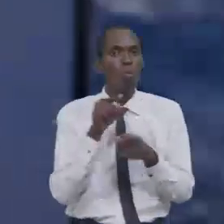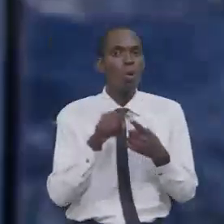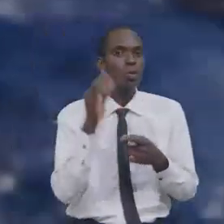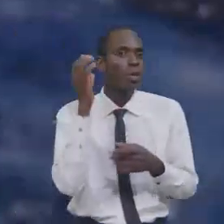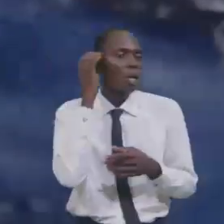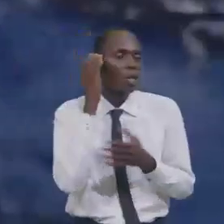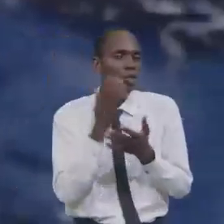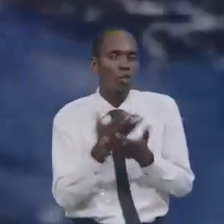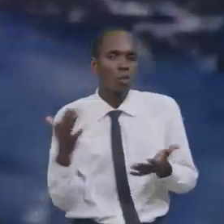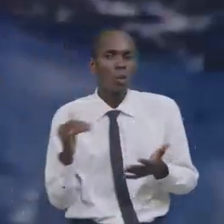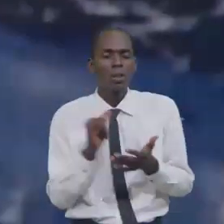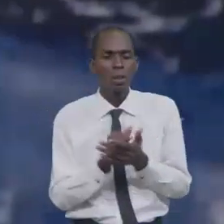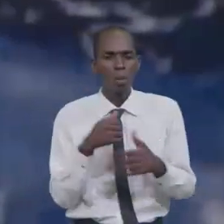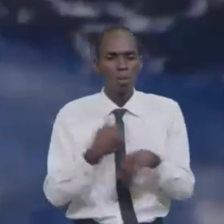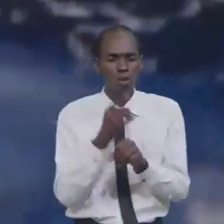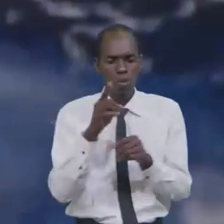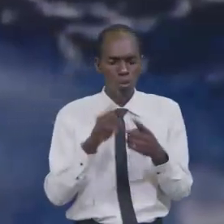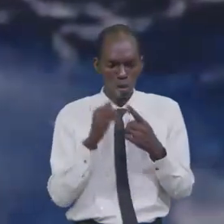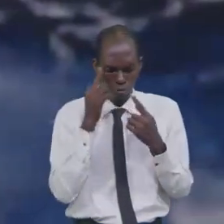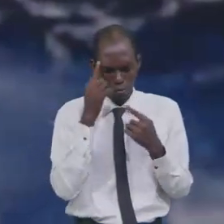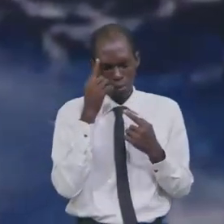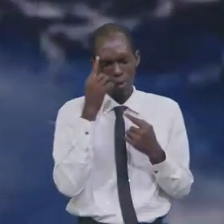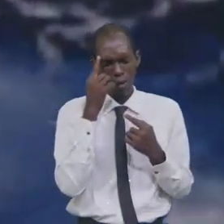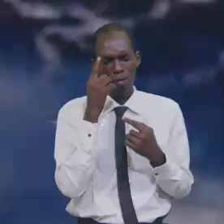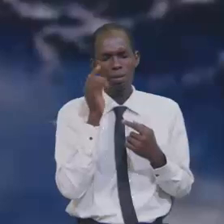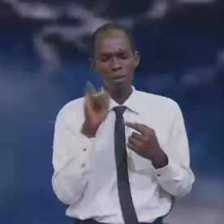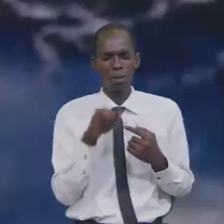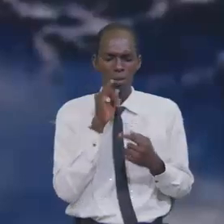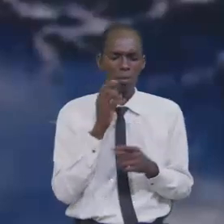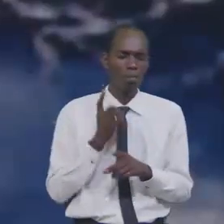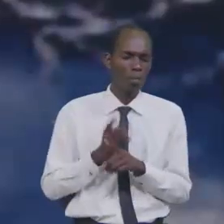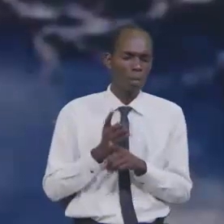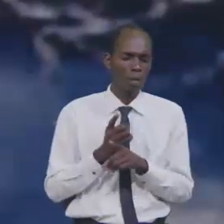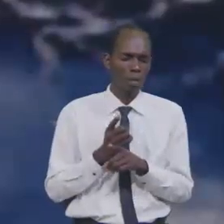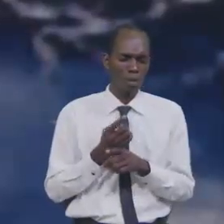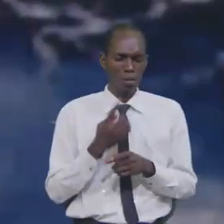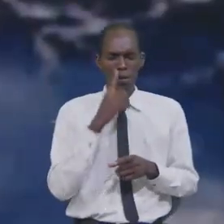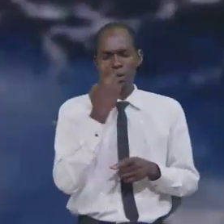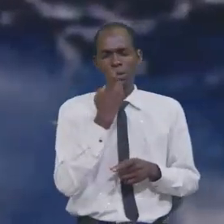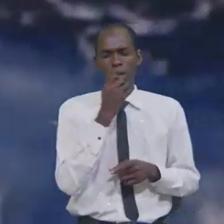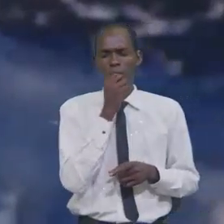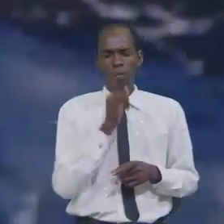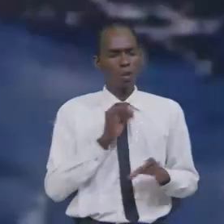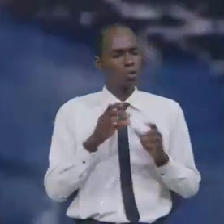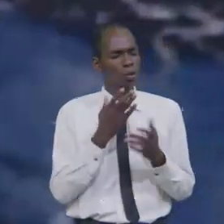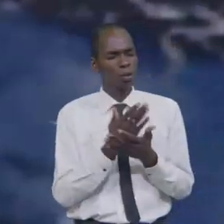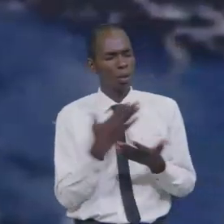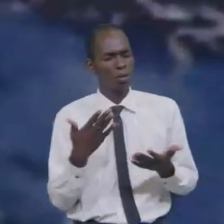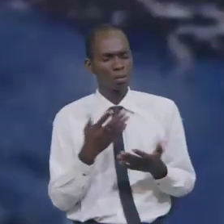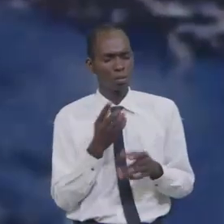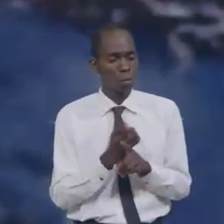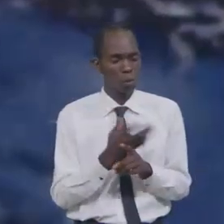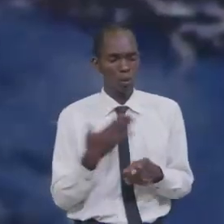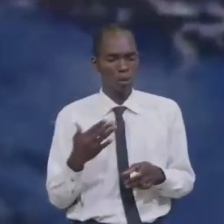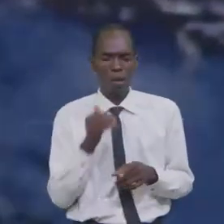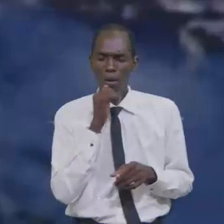makes you to think, that's right. Am I doing the right thing? Am I in the right place? Is